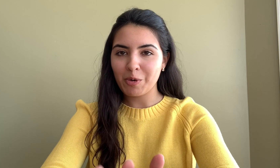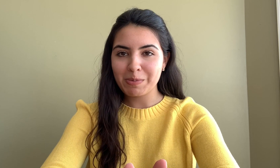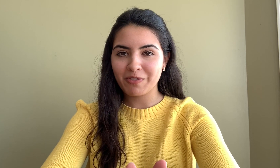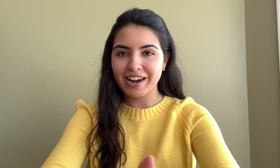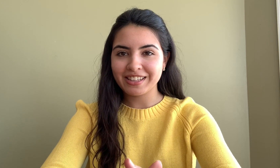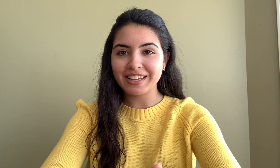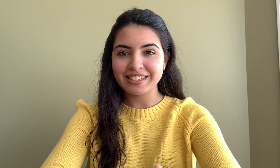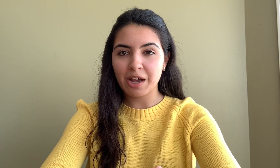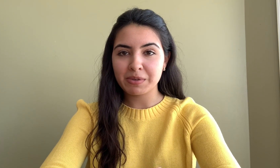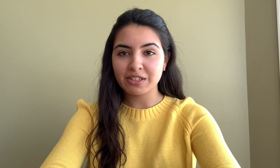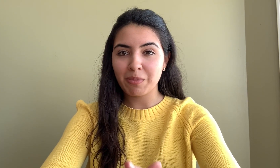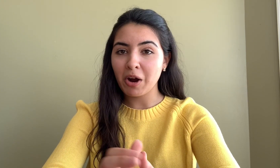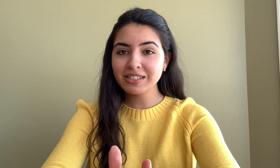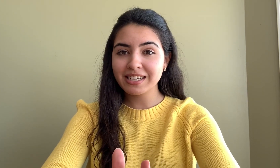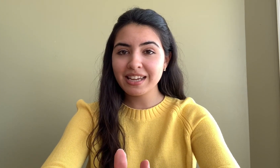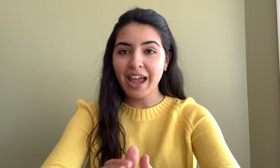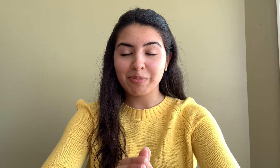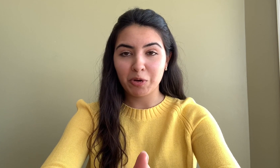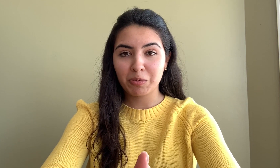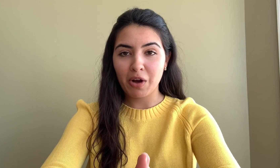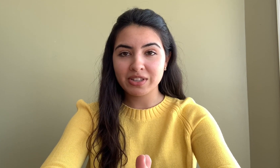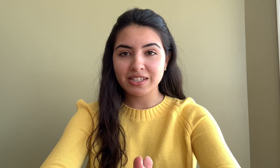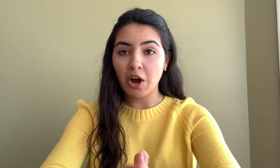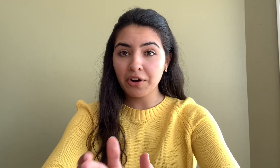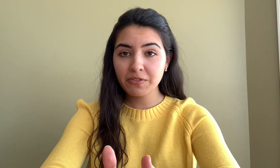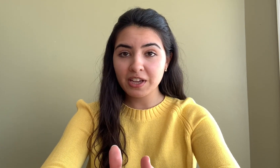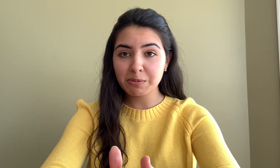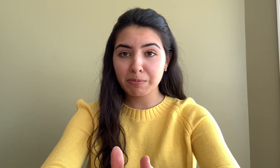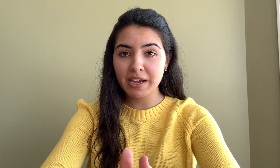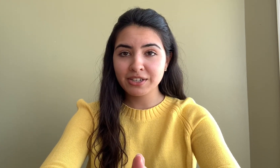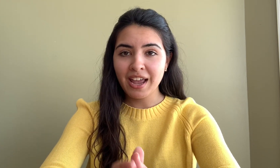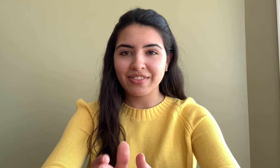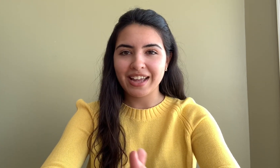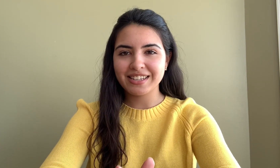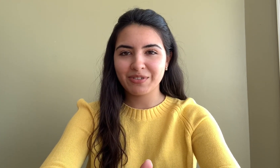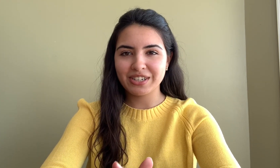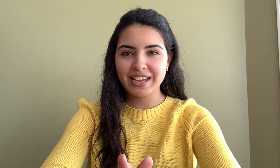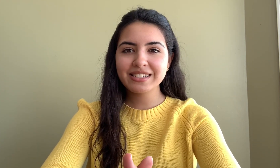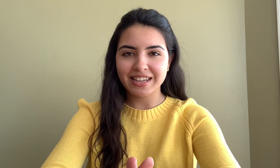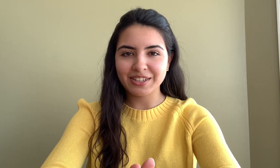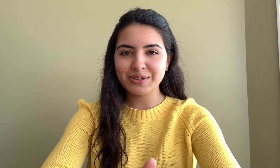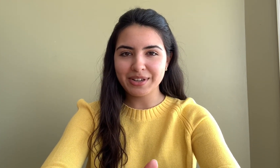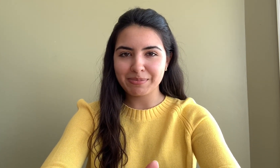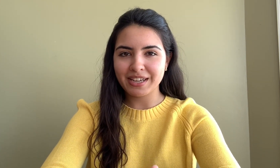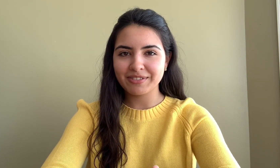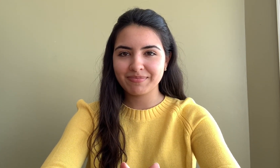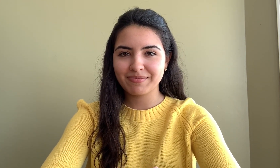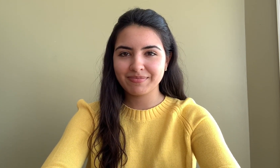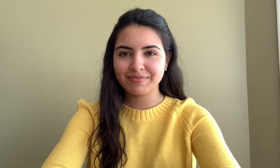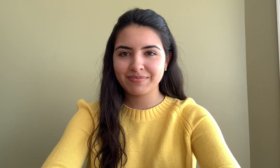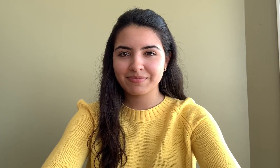We will be providing the latest updates from our city and both provinces on our Facebook page, and that's it for today's daily news update.